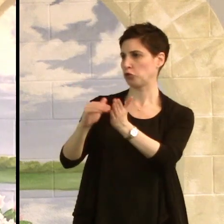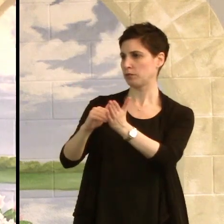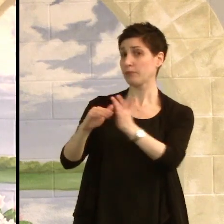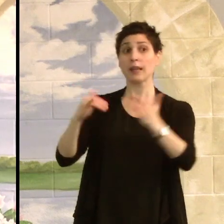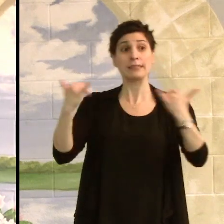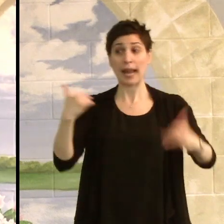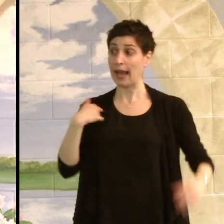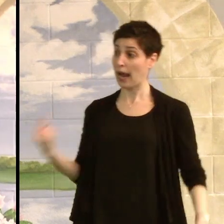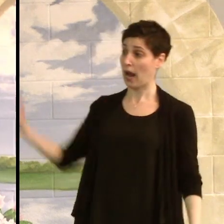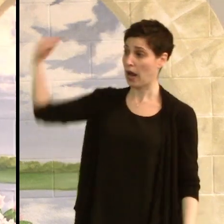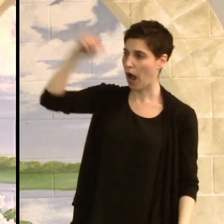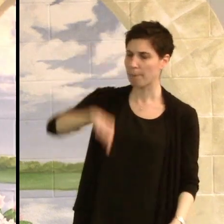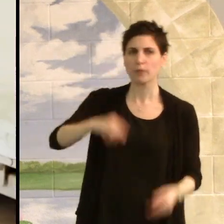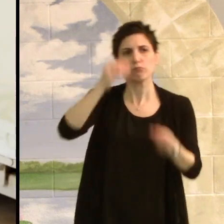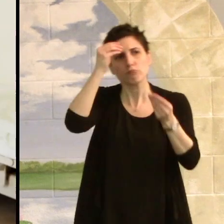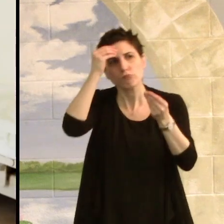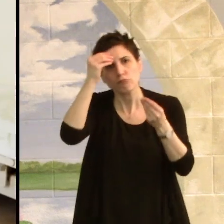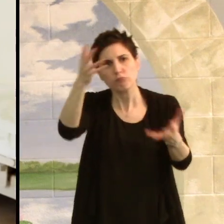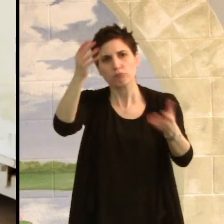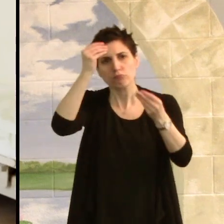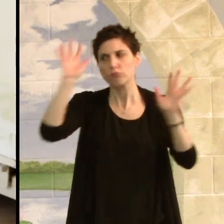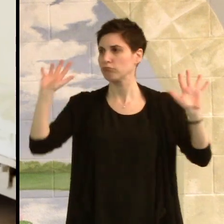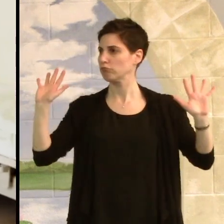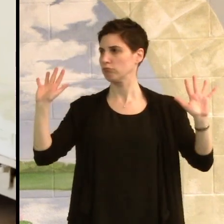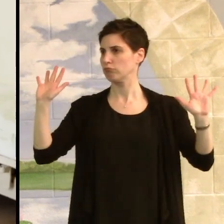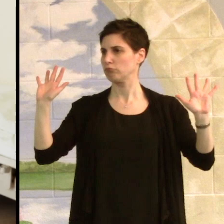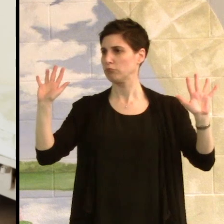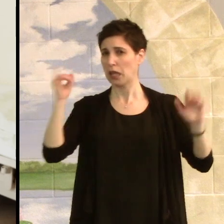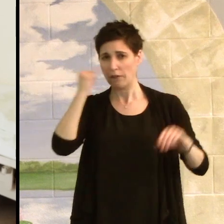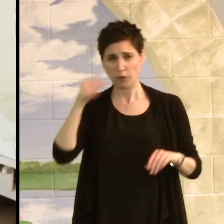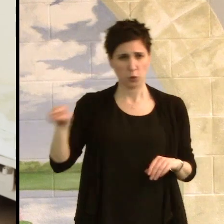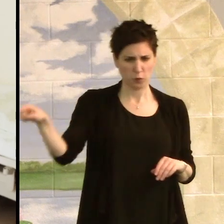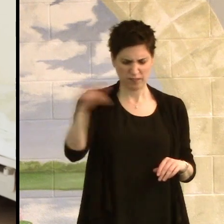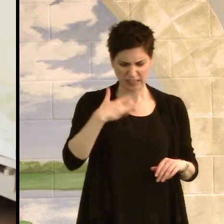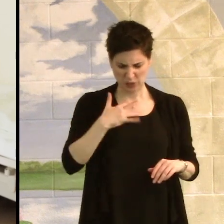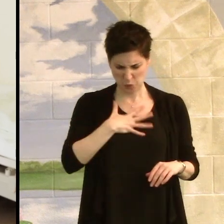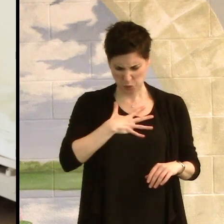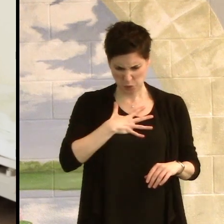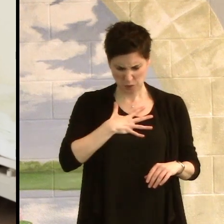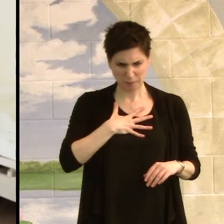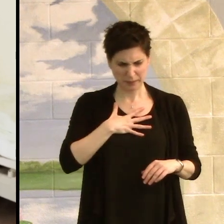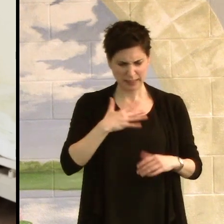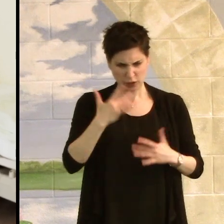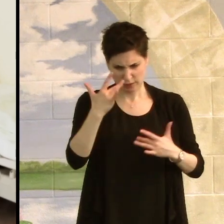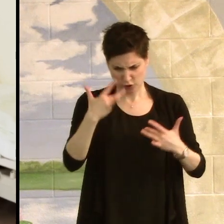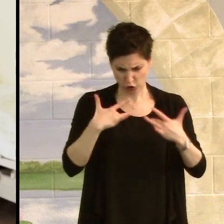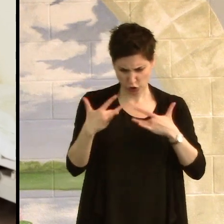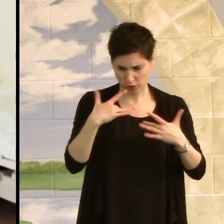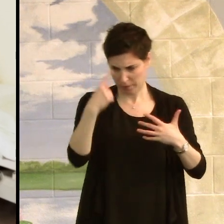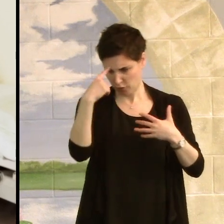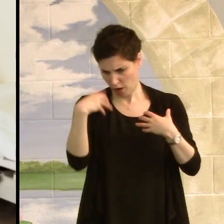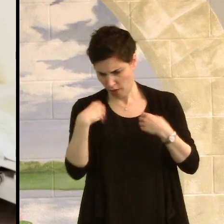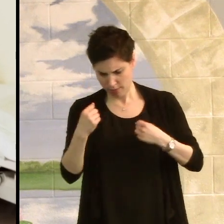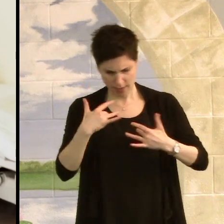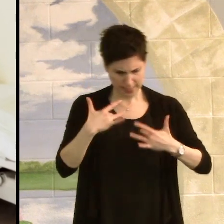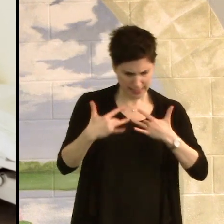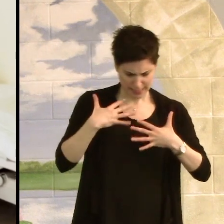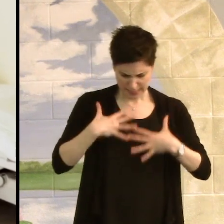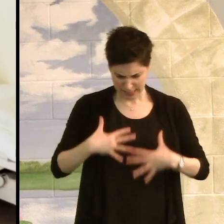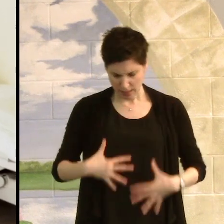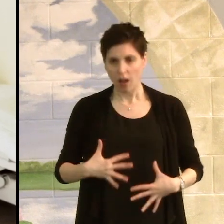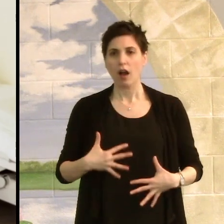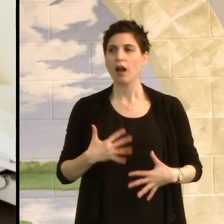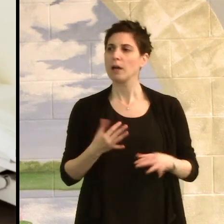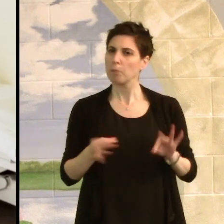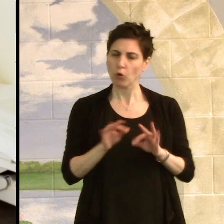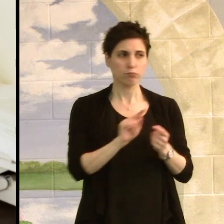education. If you have any serious mental health concerns, you should always consult your